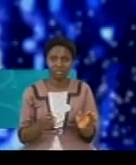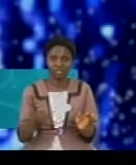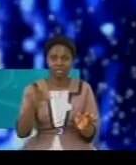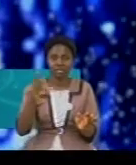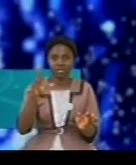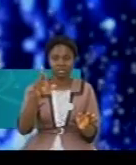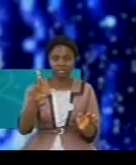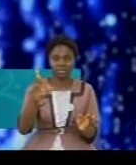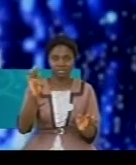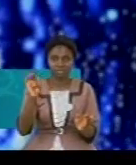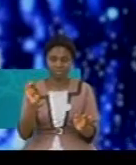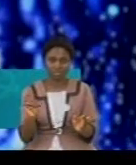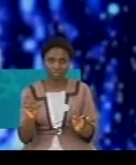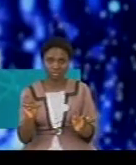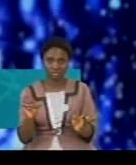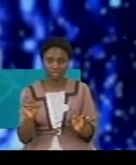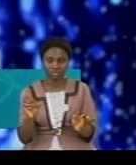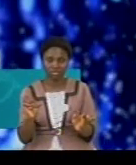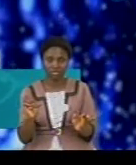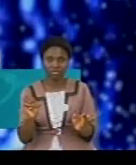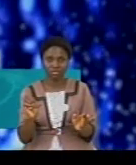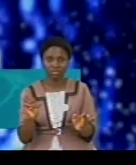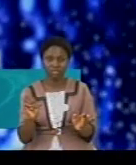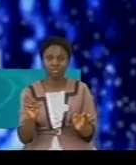of kingdom citizens.